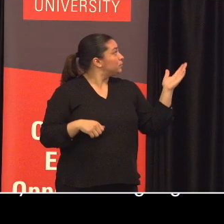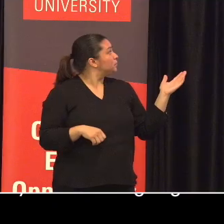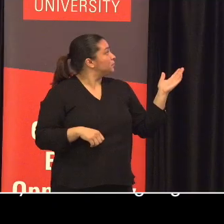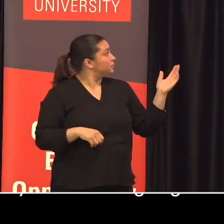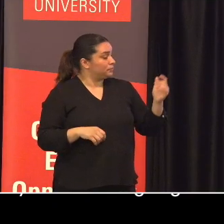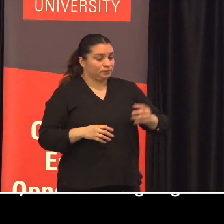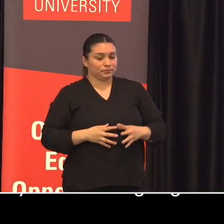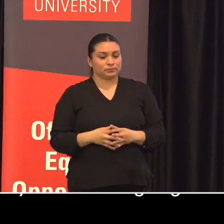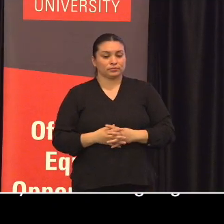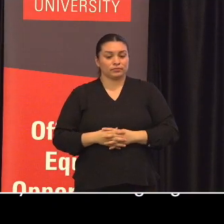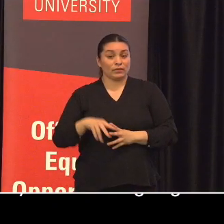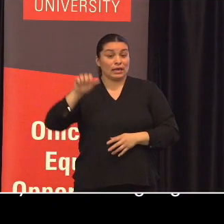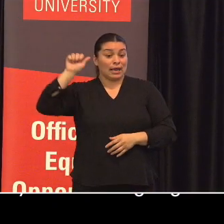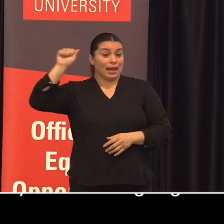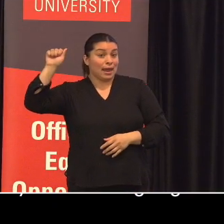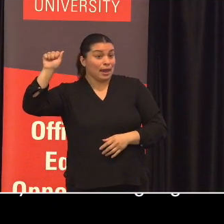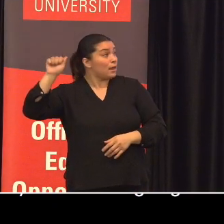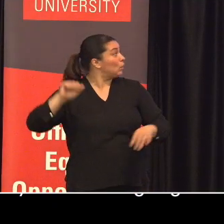Option B.